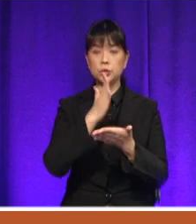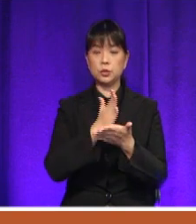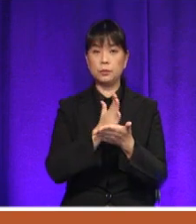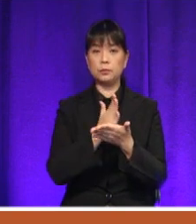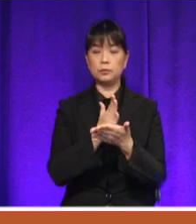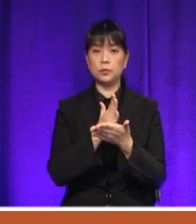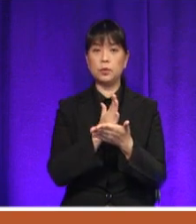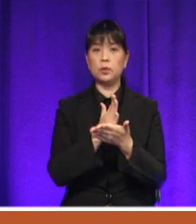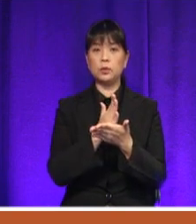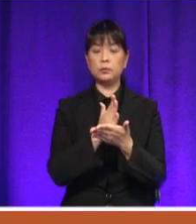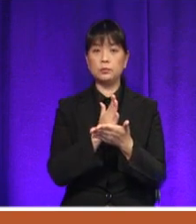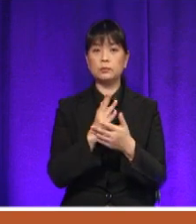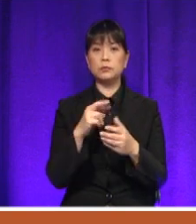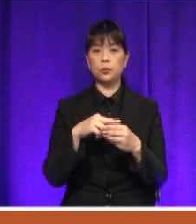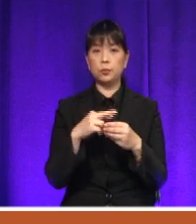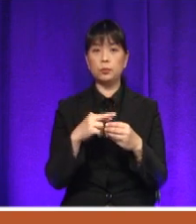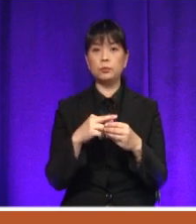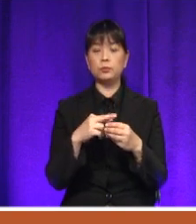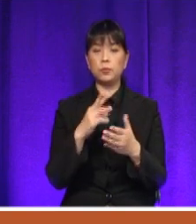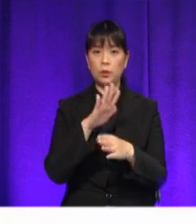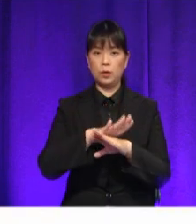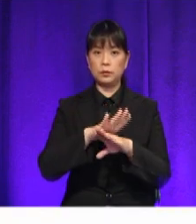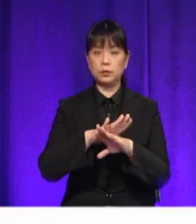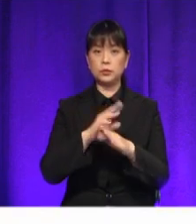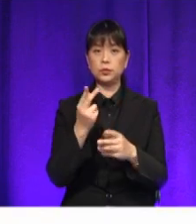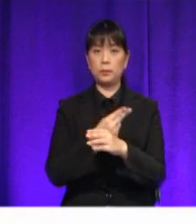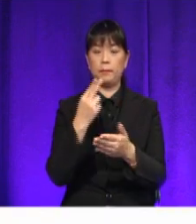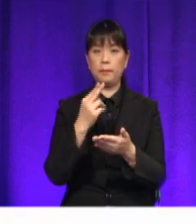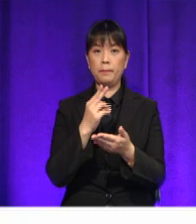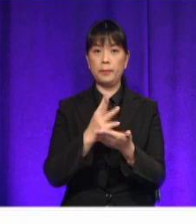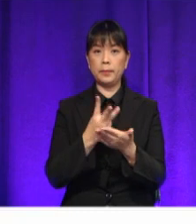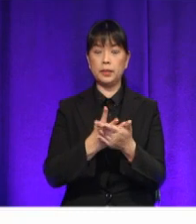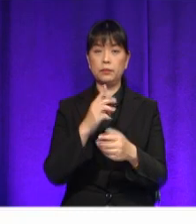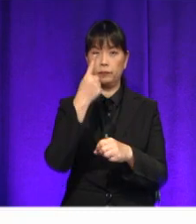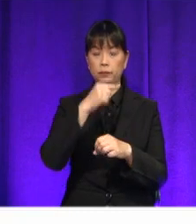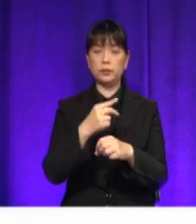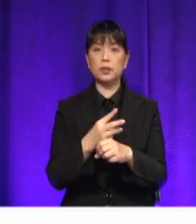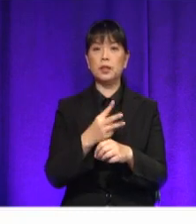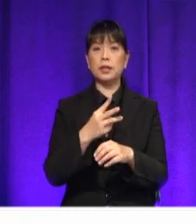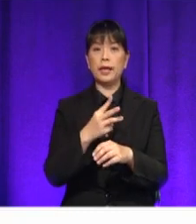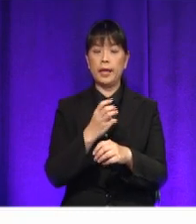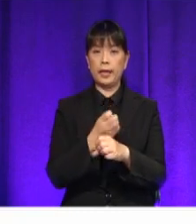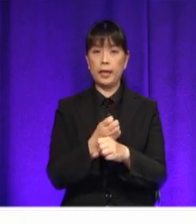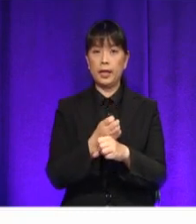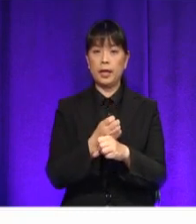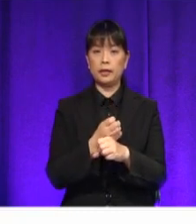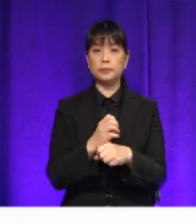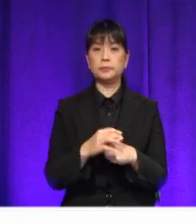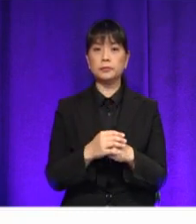and concentrated on education. Rochester is a good school, and the head teacher is doing a wonderful